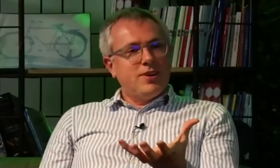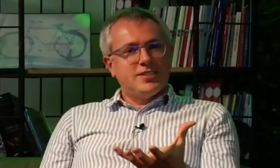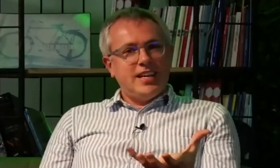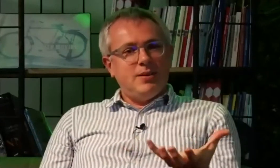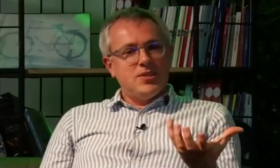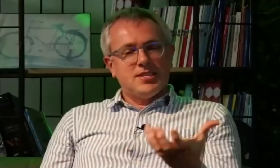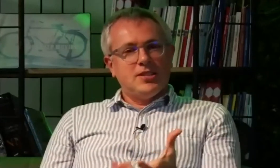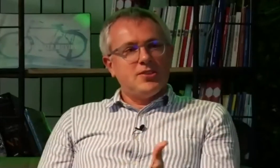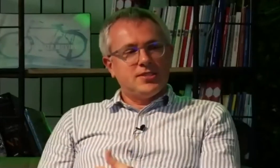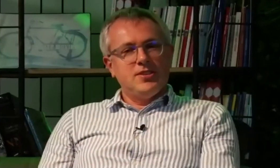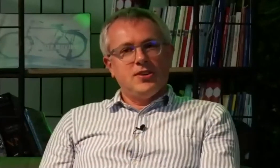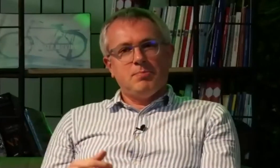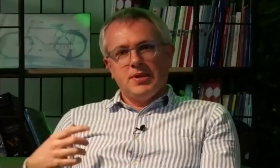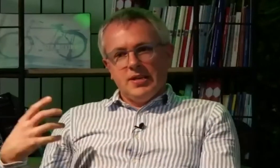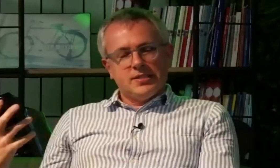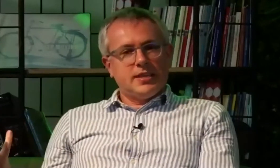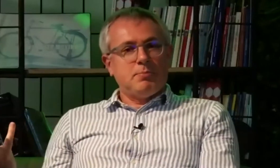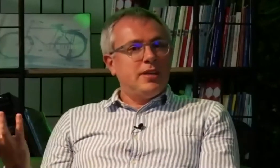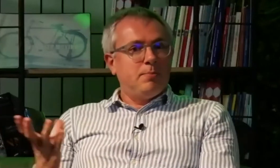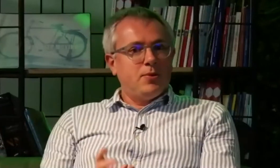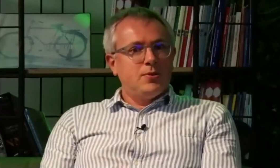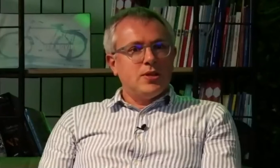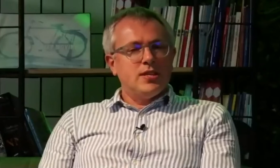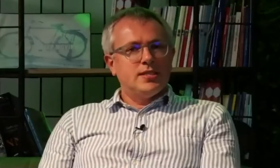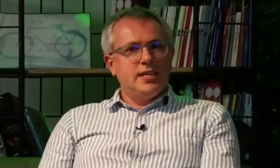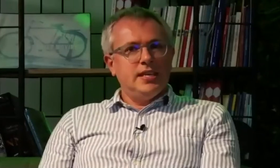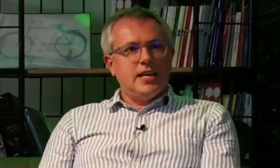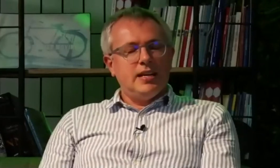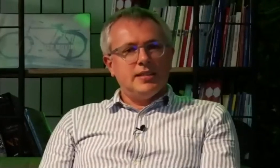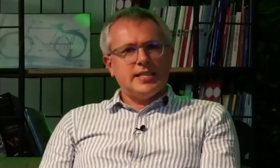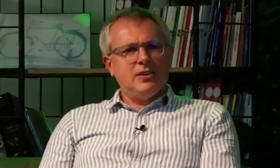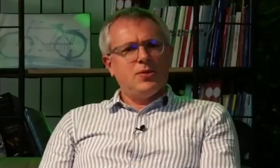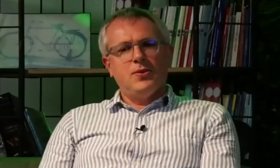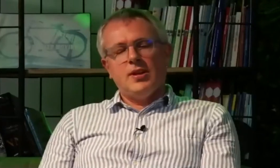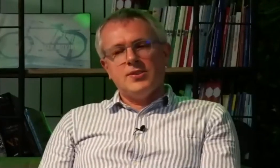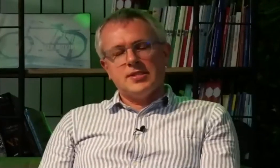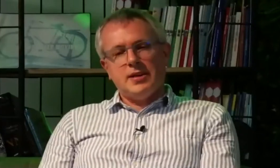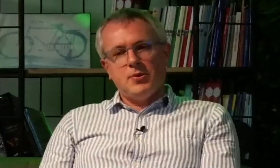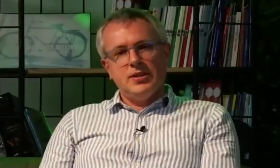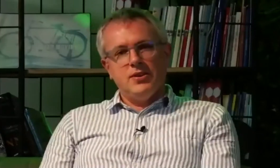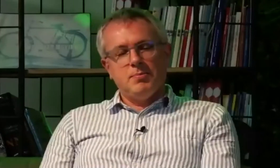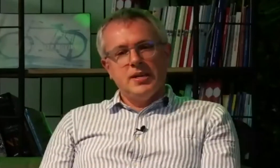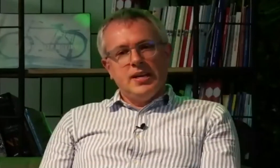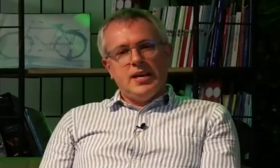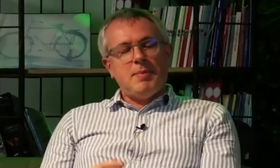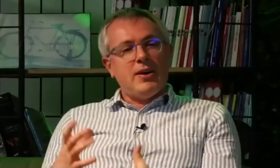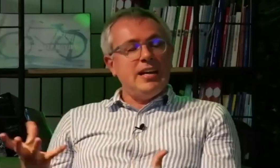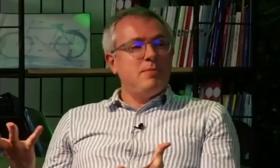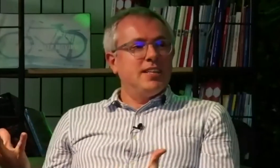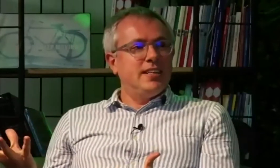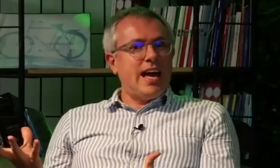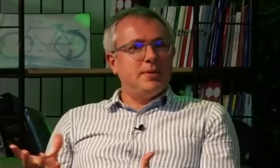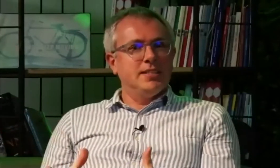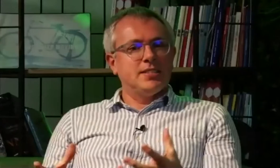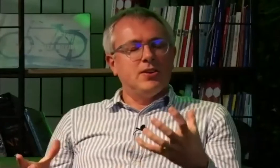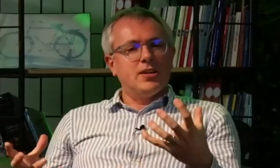Port of Rotterdam, which is the largest in Europe, Schiphol Airport, which is the second or third largest airport in Europe, and about 8